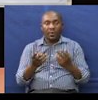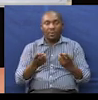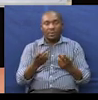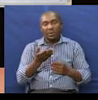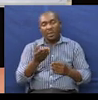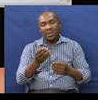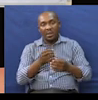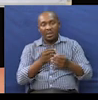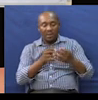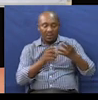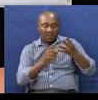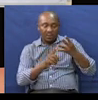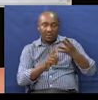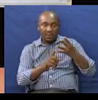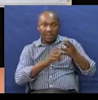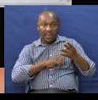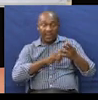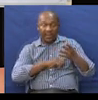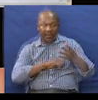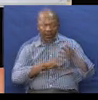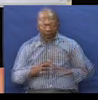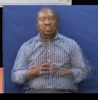we say there was